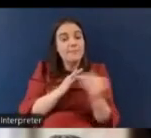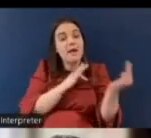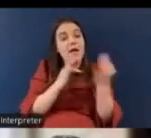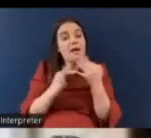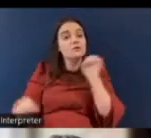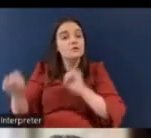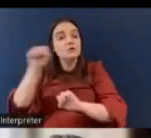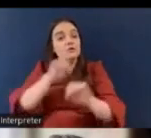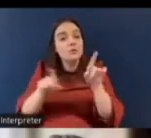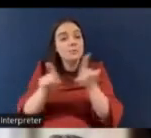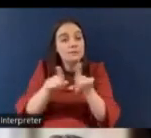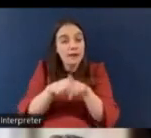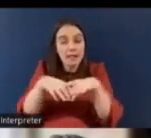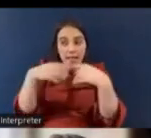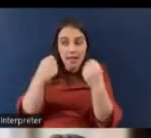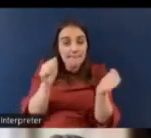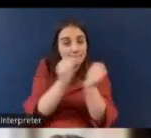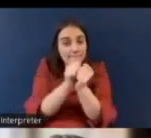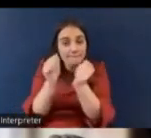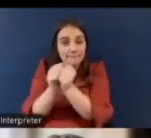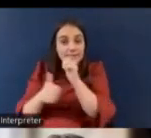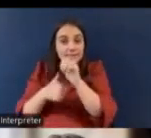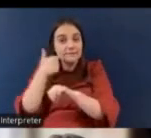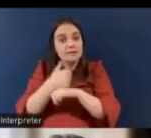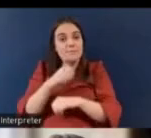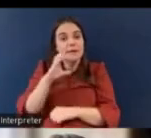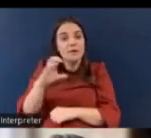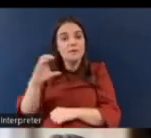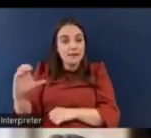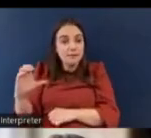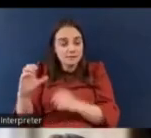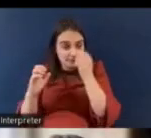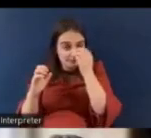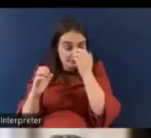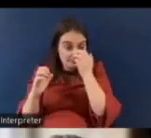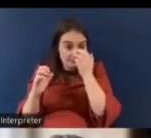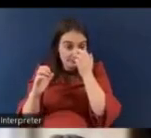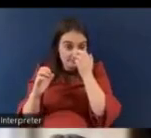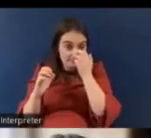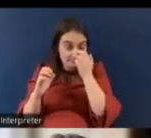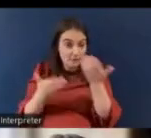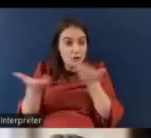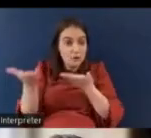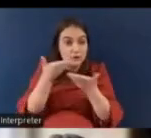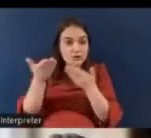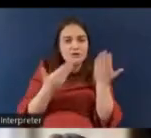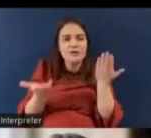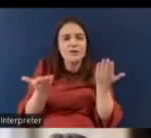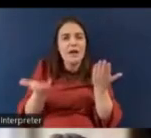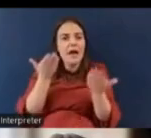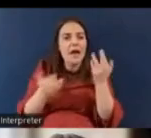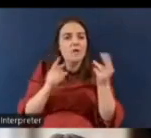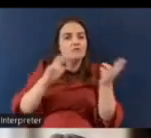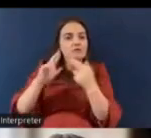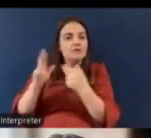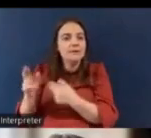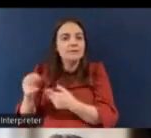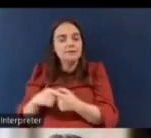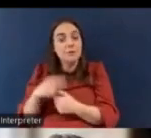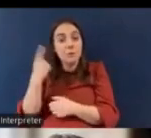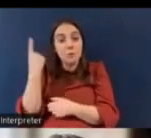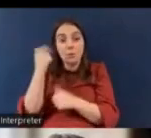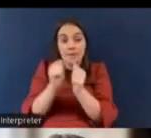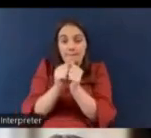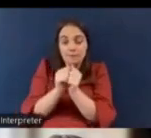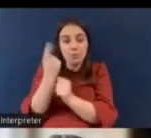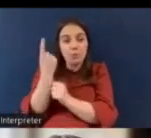there were meetings in county councils discussing, I suppose, how the response went. And at one of those meetings in